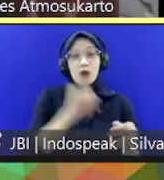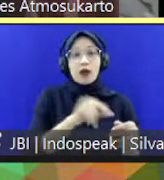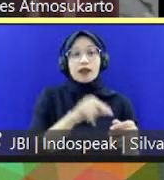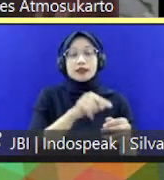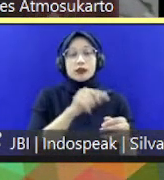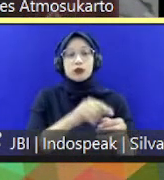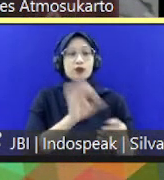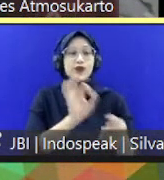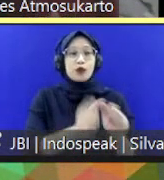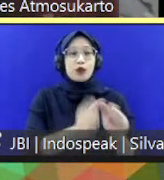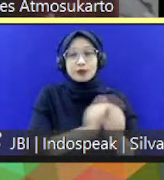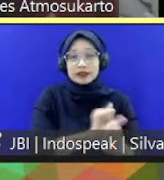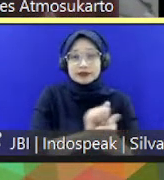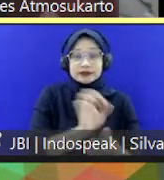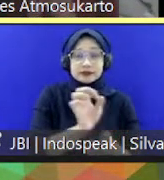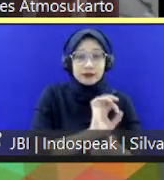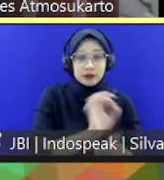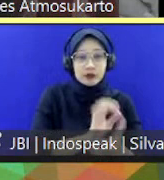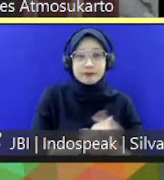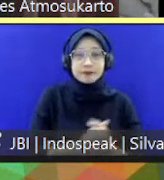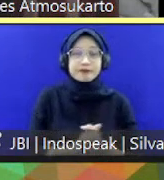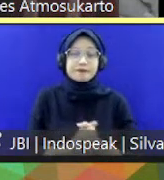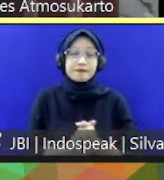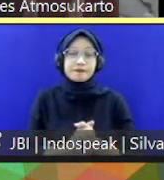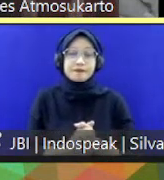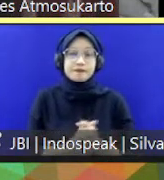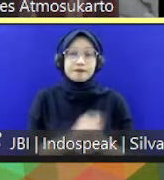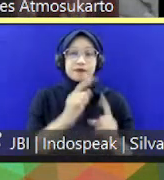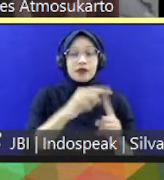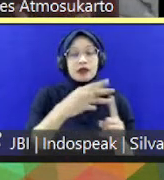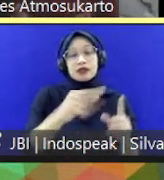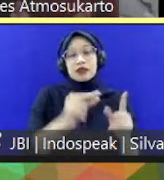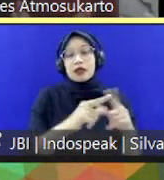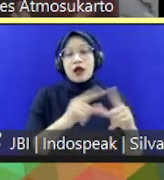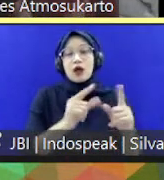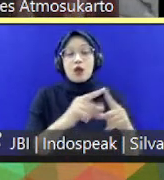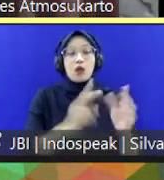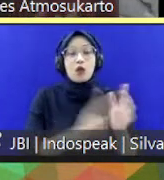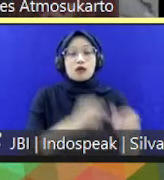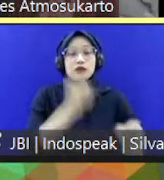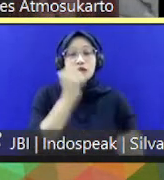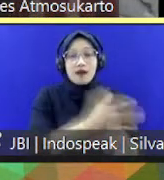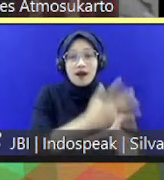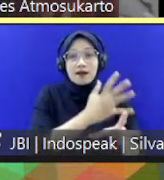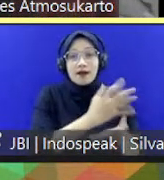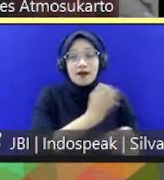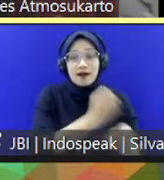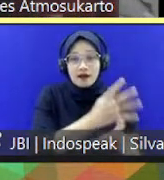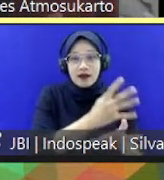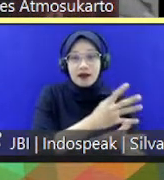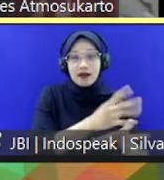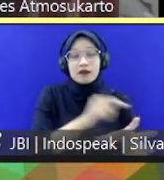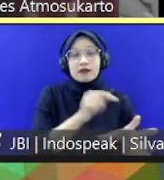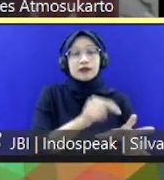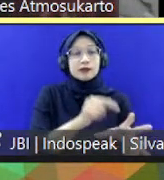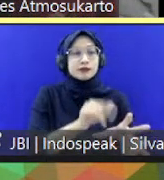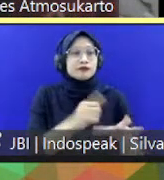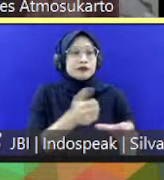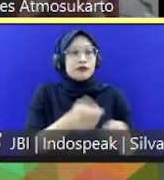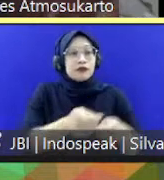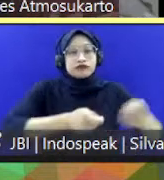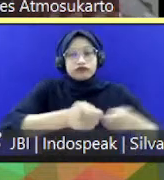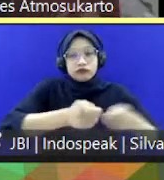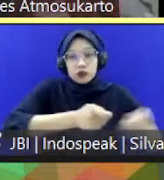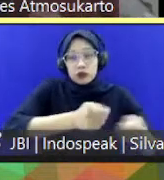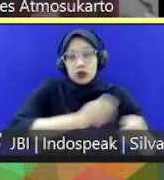a dangerous course last year, as he failed to perhaps grasp the gravity of the situation, or